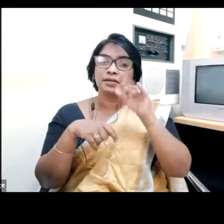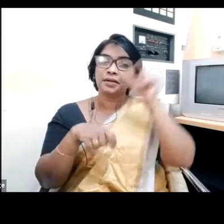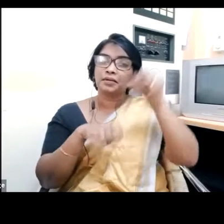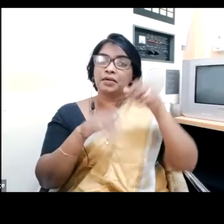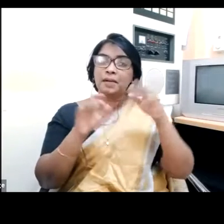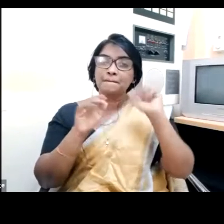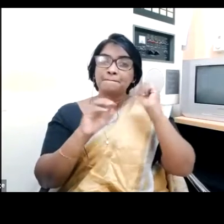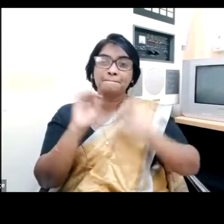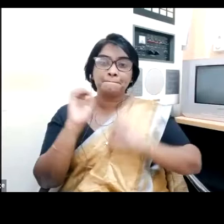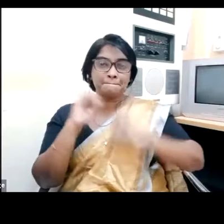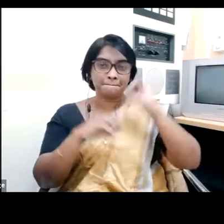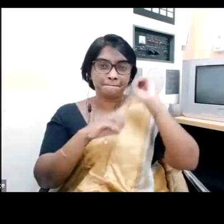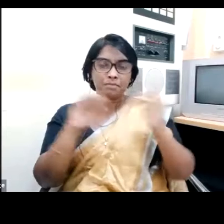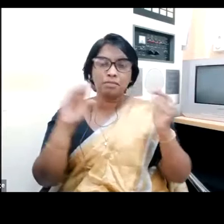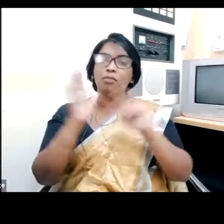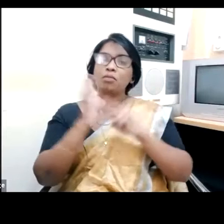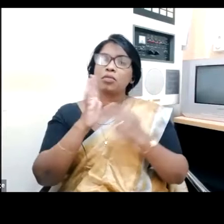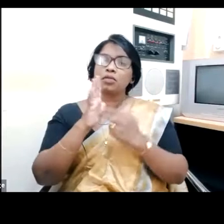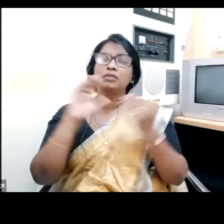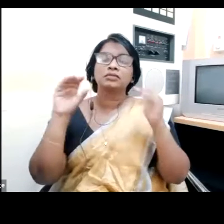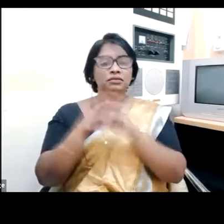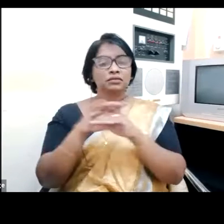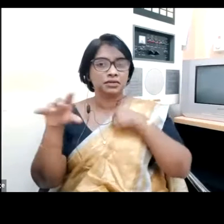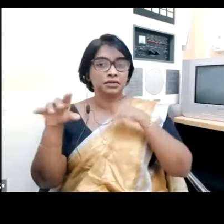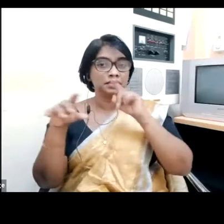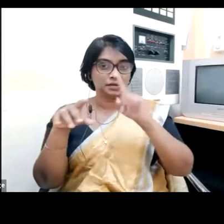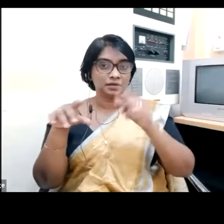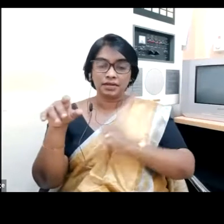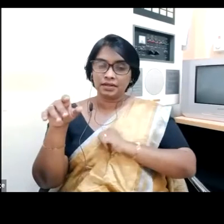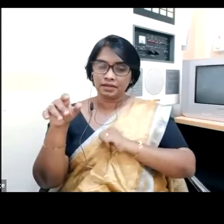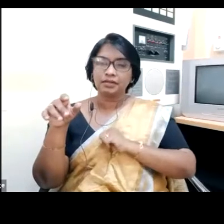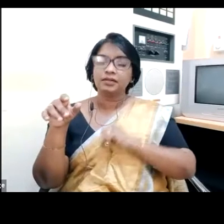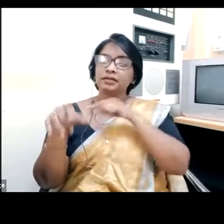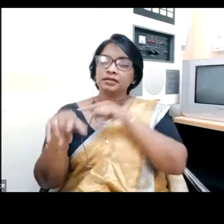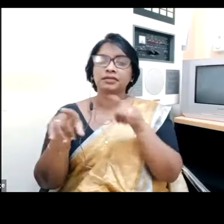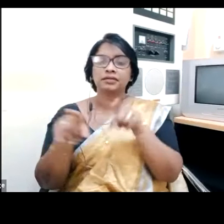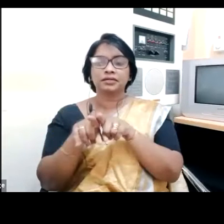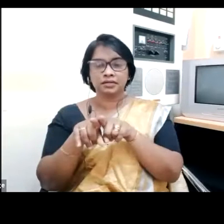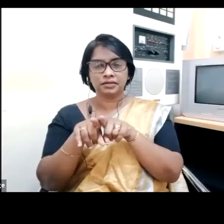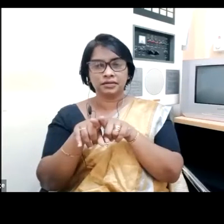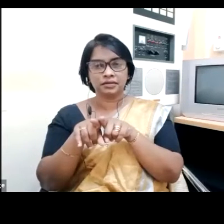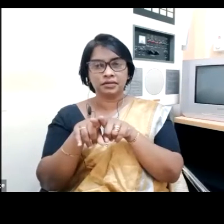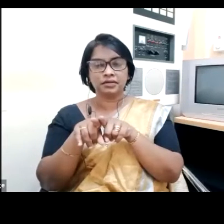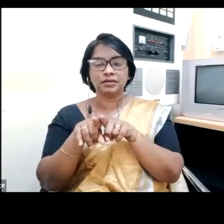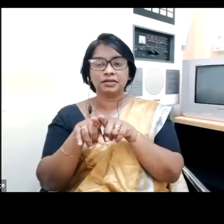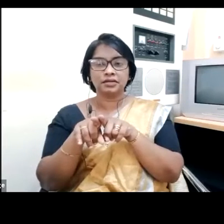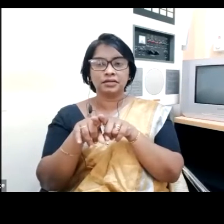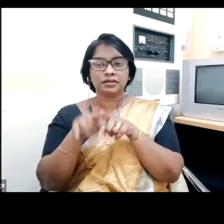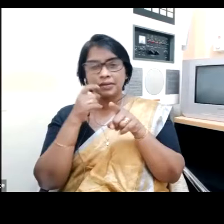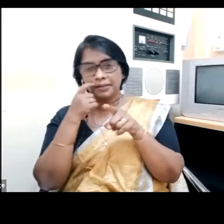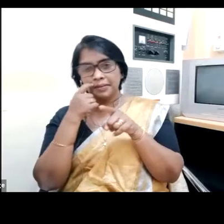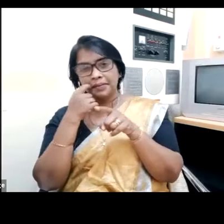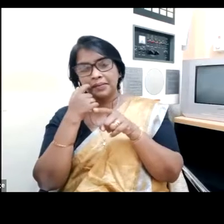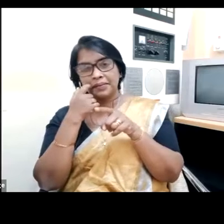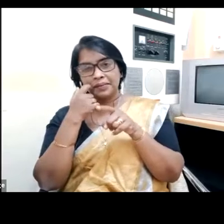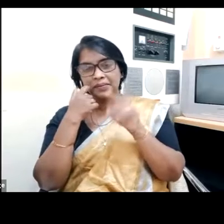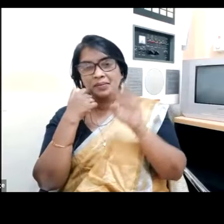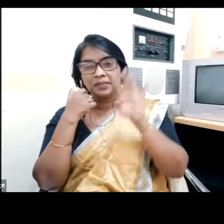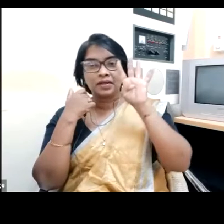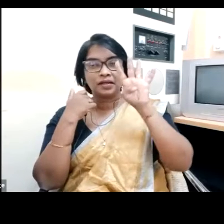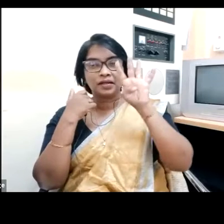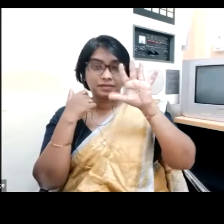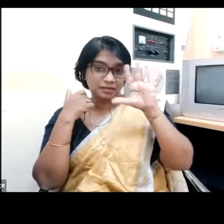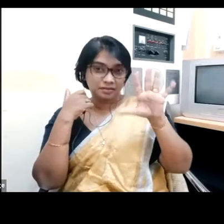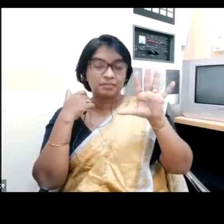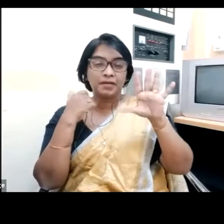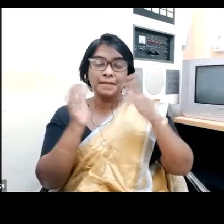that that is about 45 of our member companies. And currently, there are about 35% of the